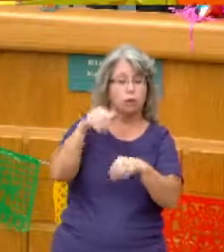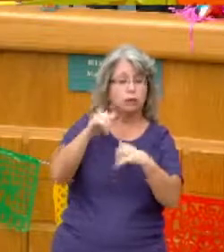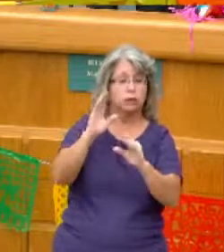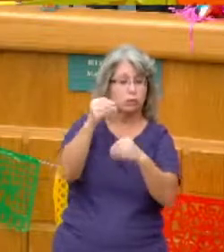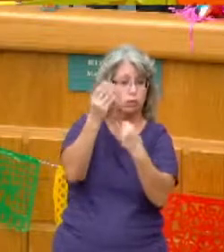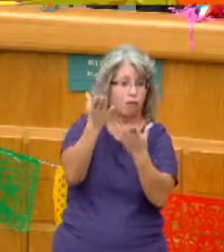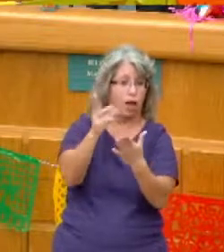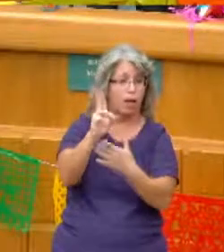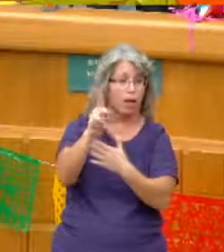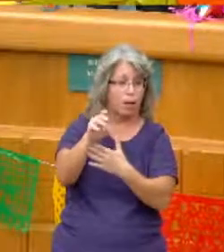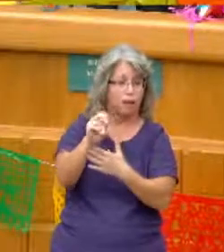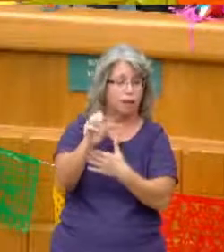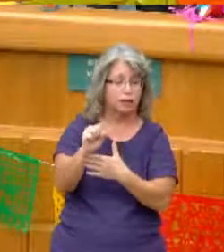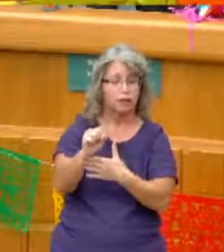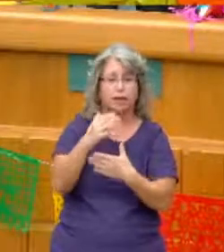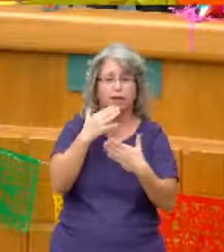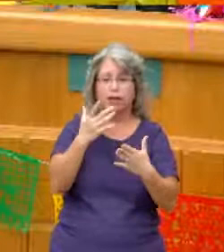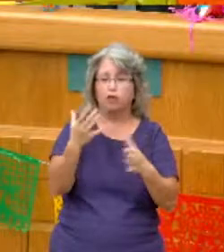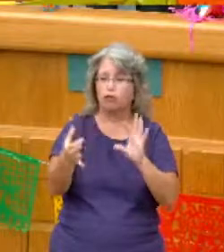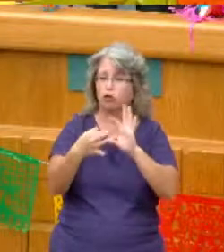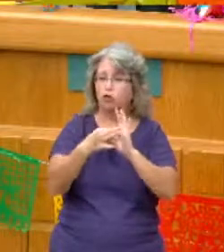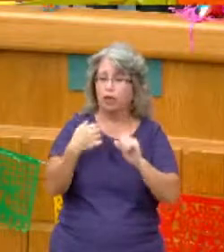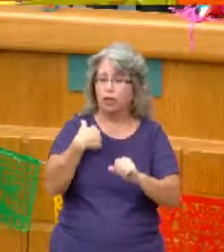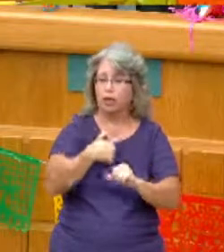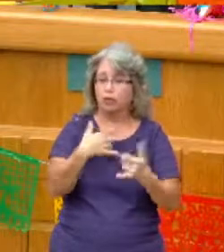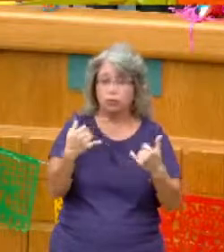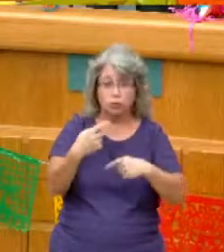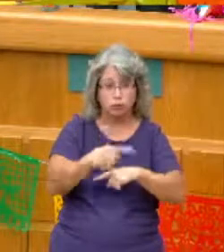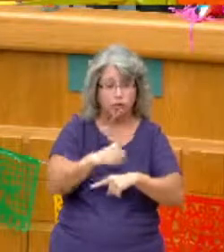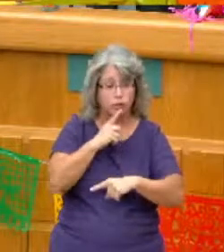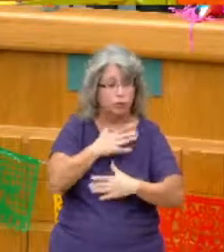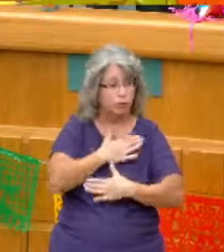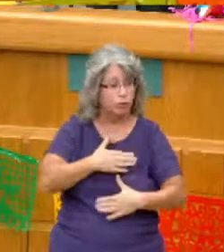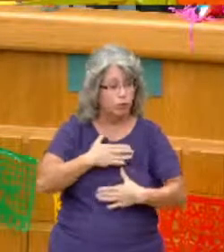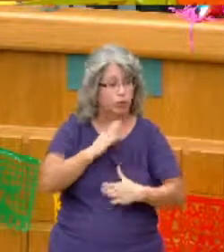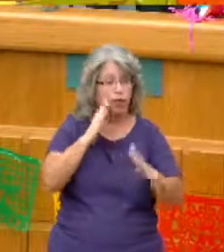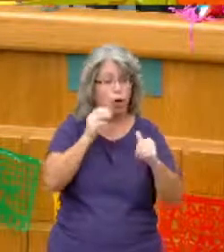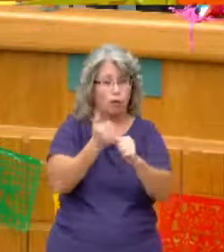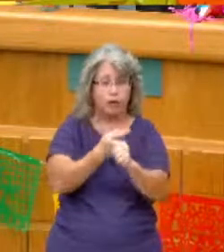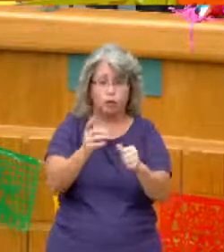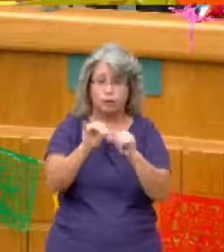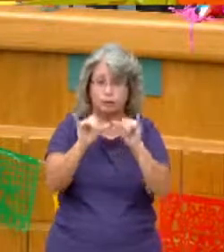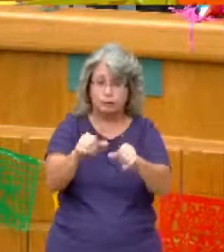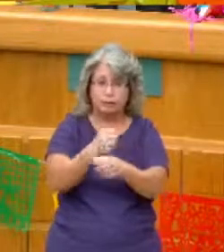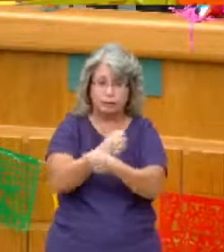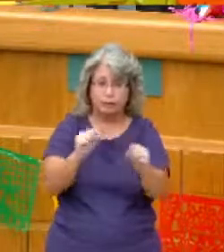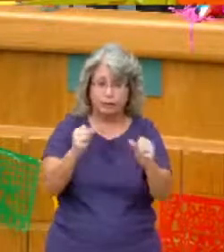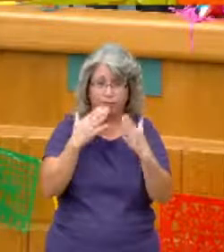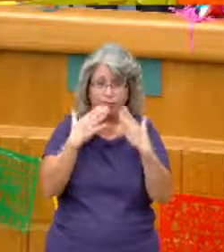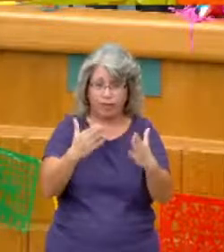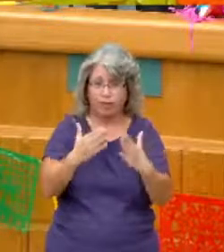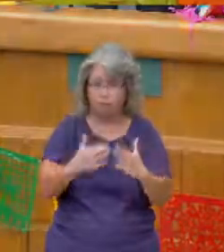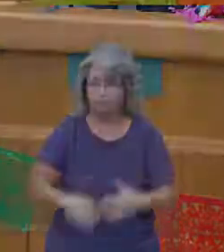thank you for joining us today. We really appreciate it, and we hope everyone stays safe. Thank you.